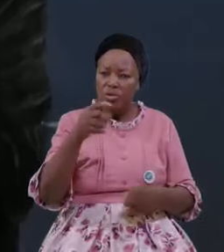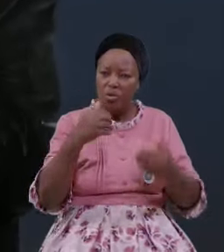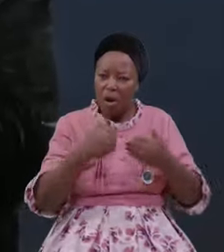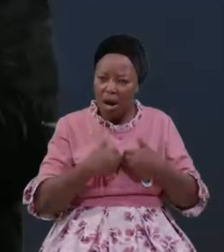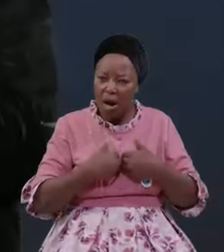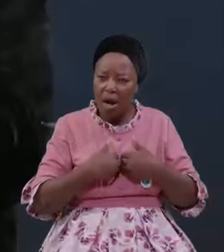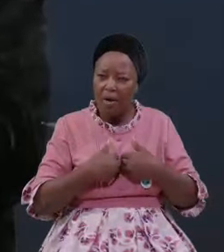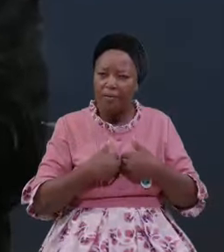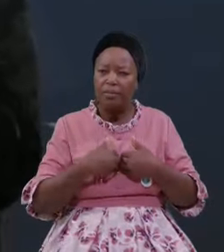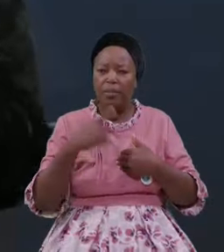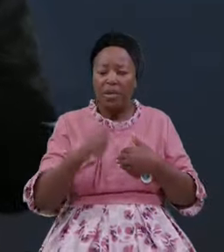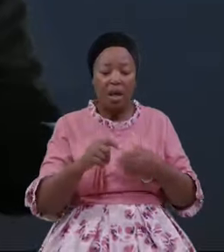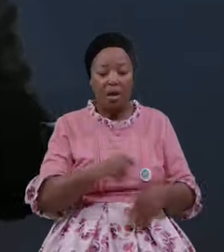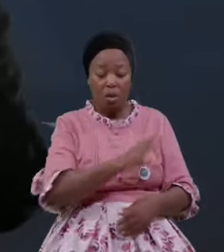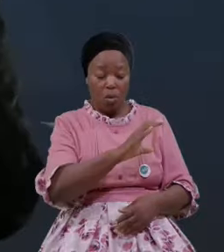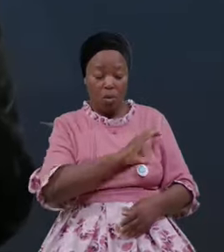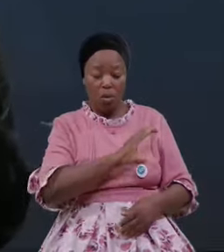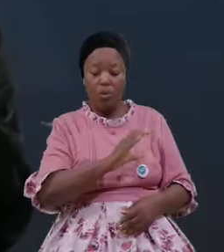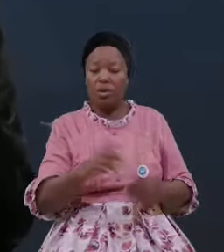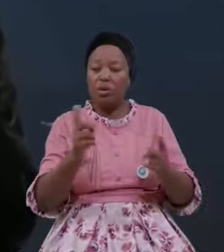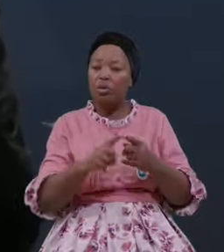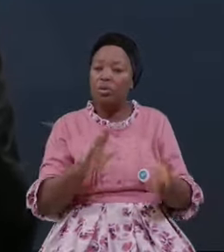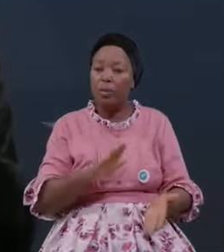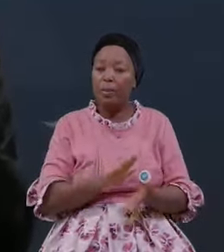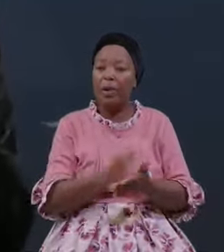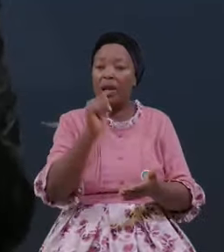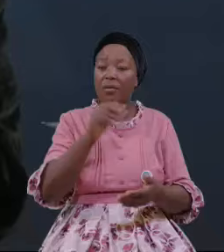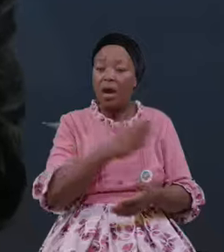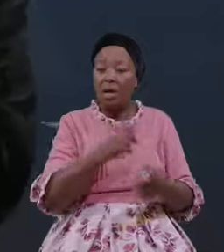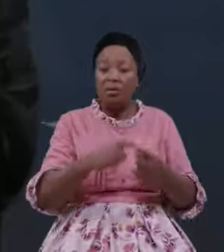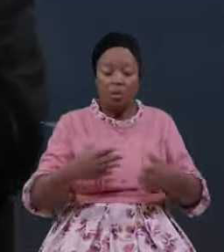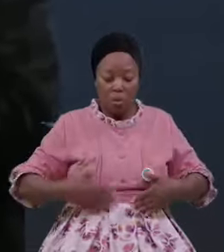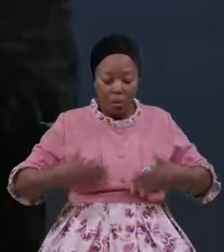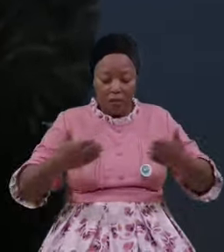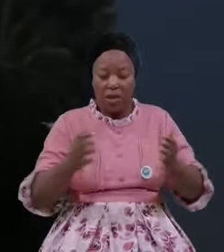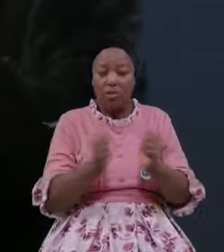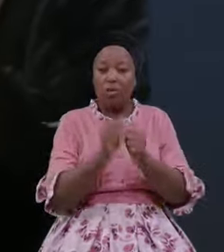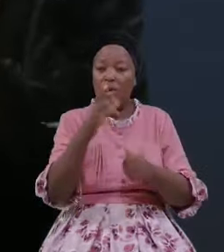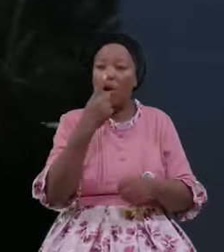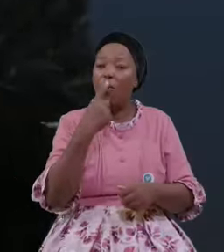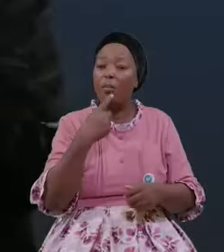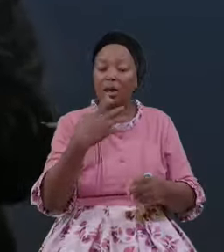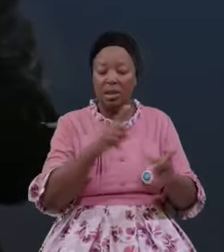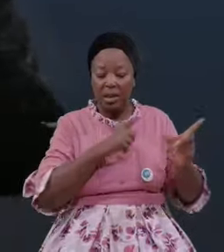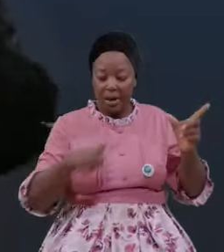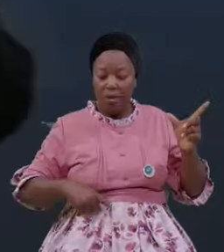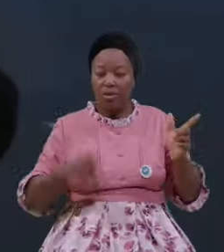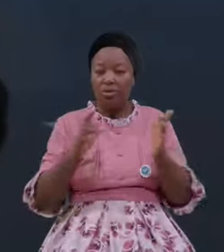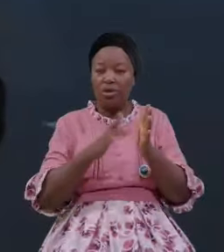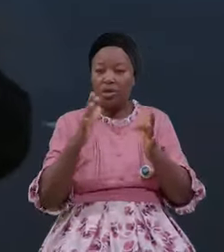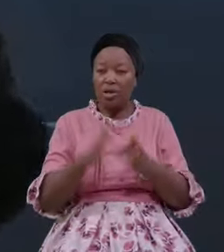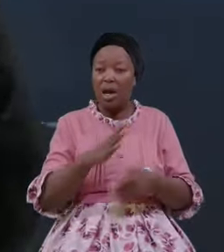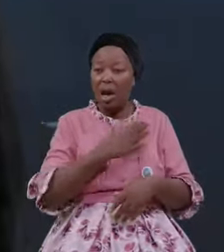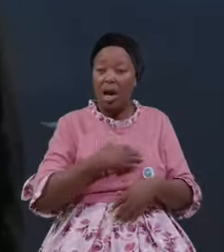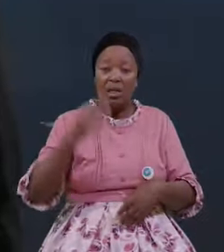courage to believe and to confess with your mouth, the Lord Jesus, I shall